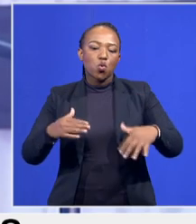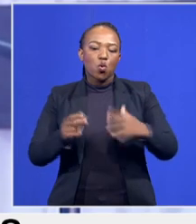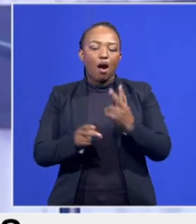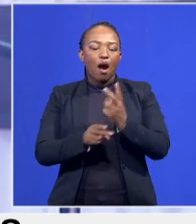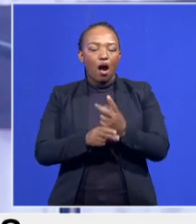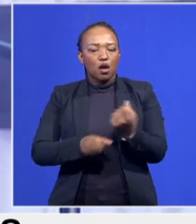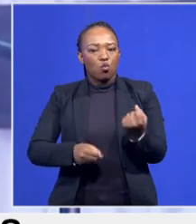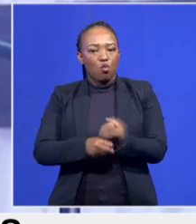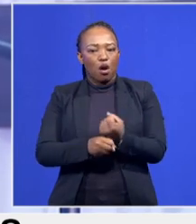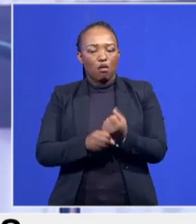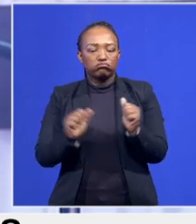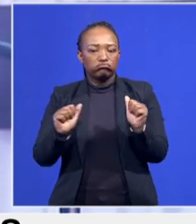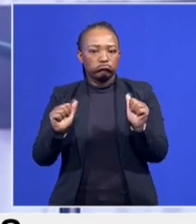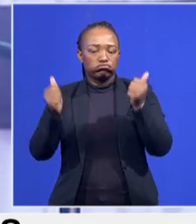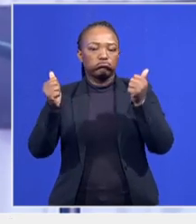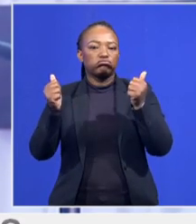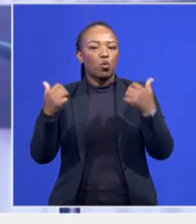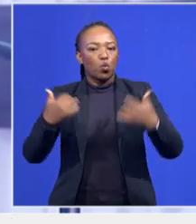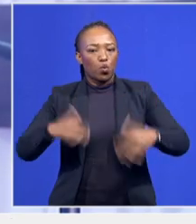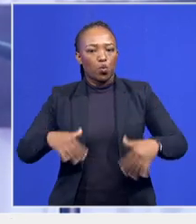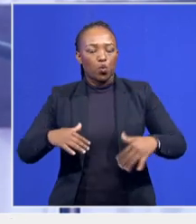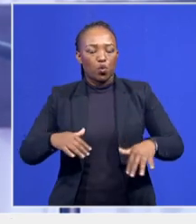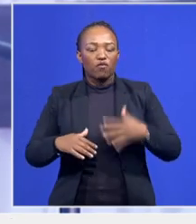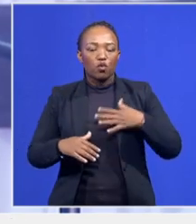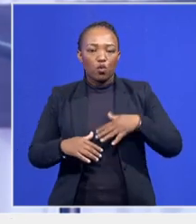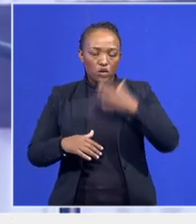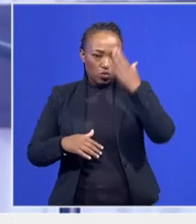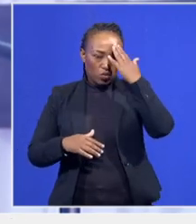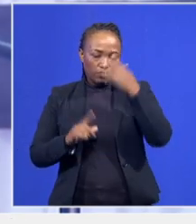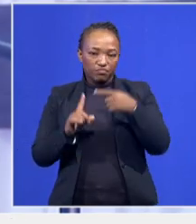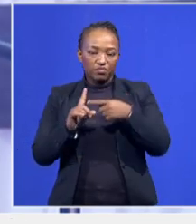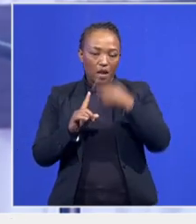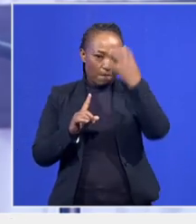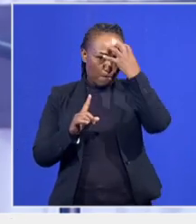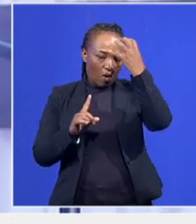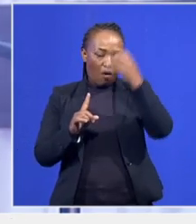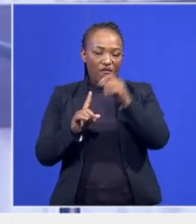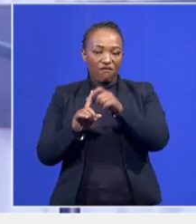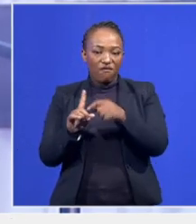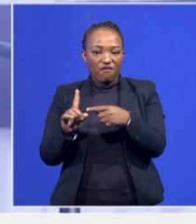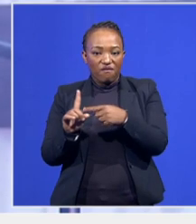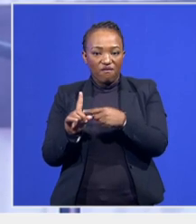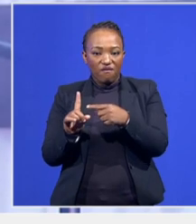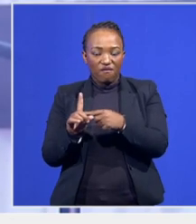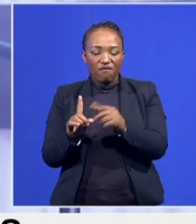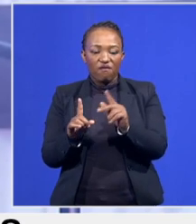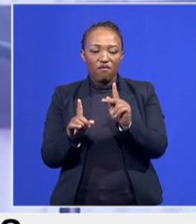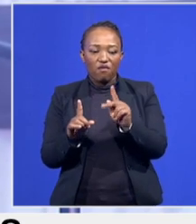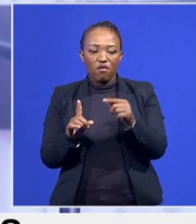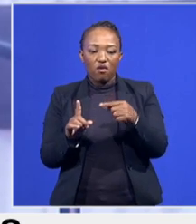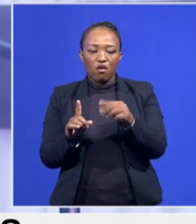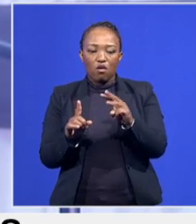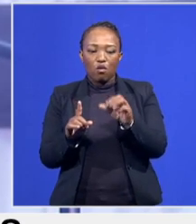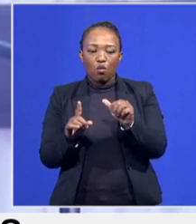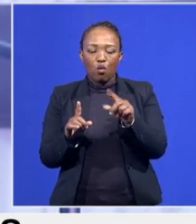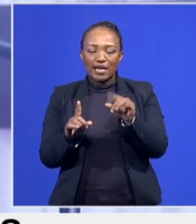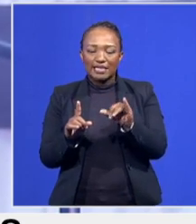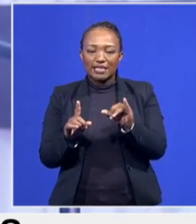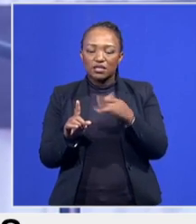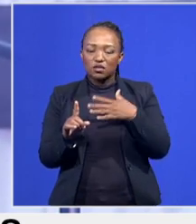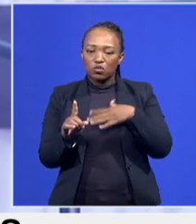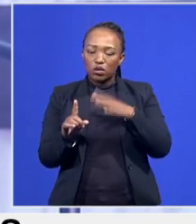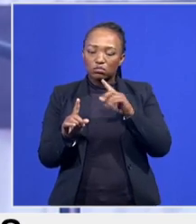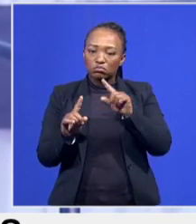know the history of Prof Dan Kgwadi, surely the best institution to go to will be